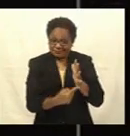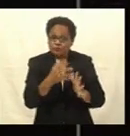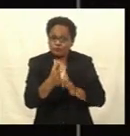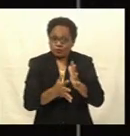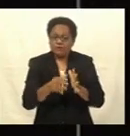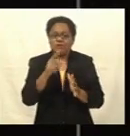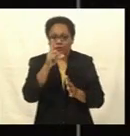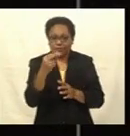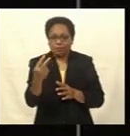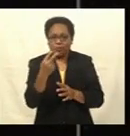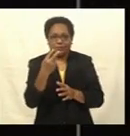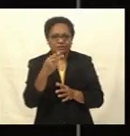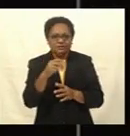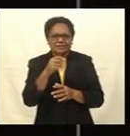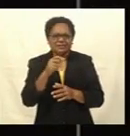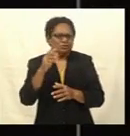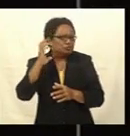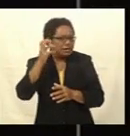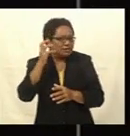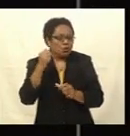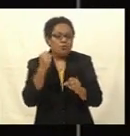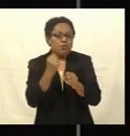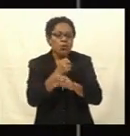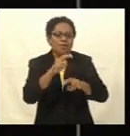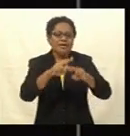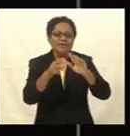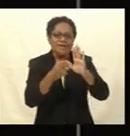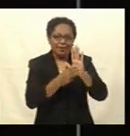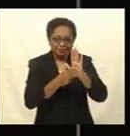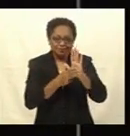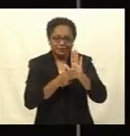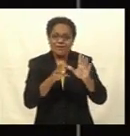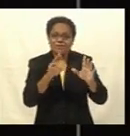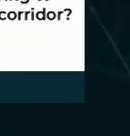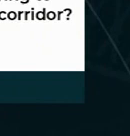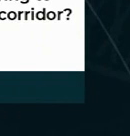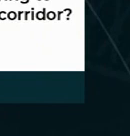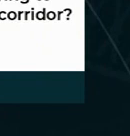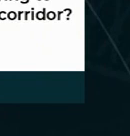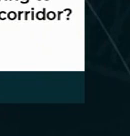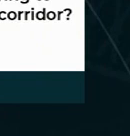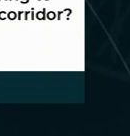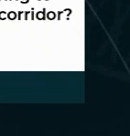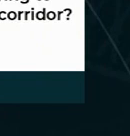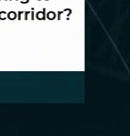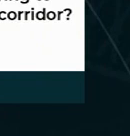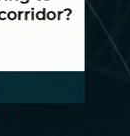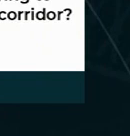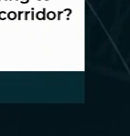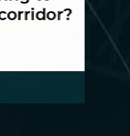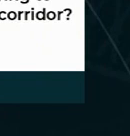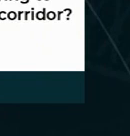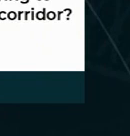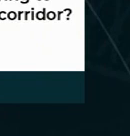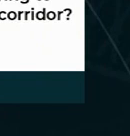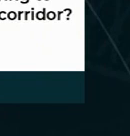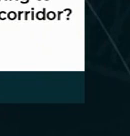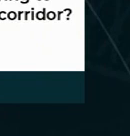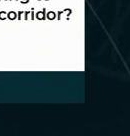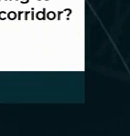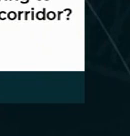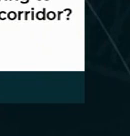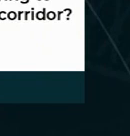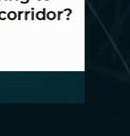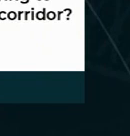in daily to our sister radio station Gold FM. To our poll question, last week we asked, should face masks be made